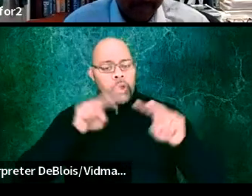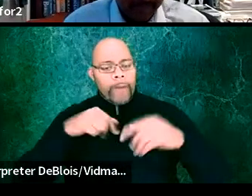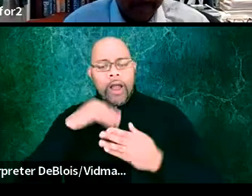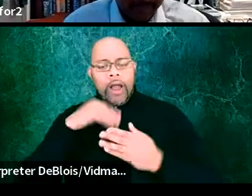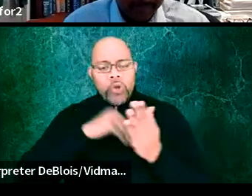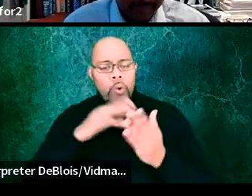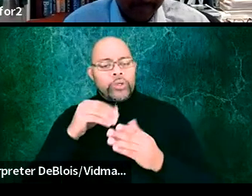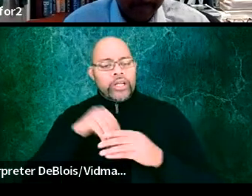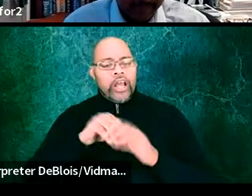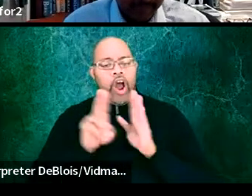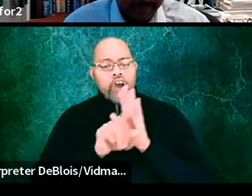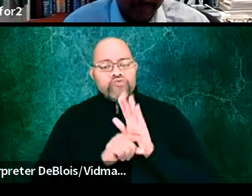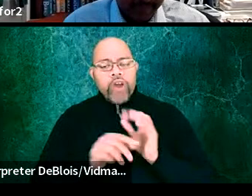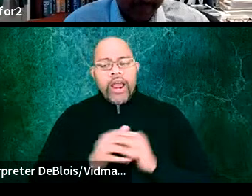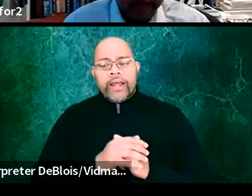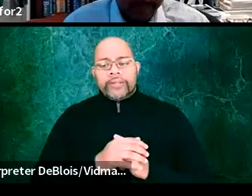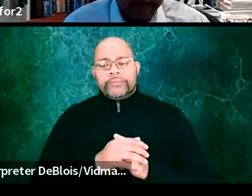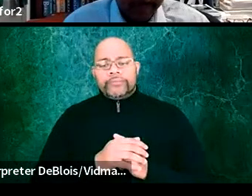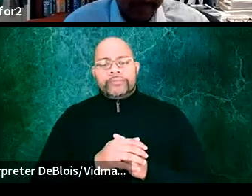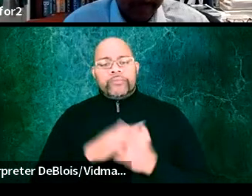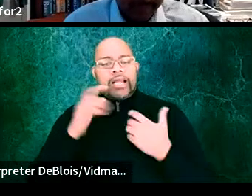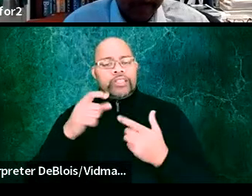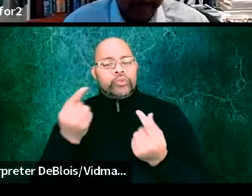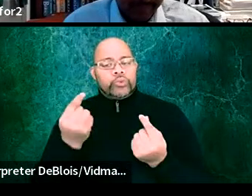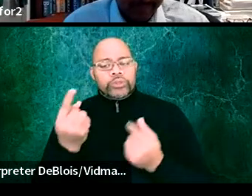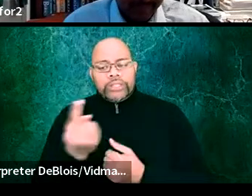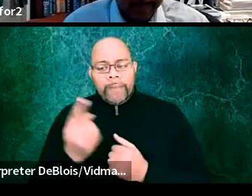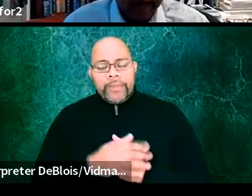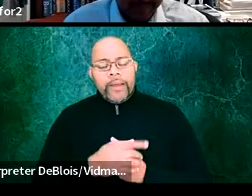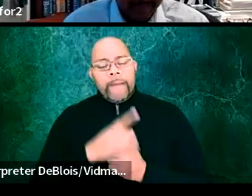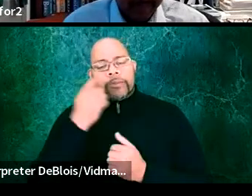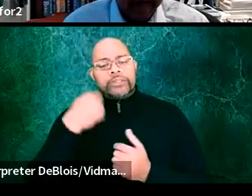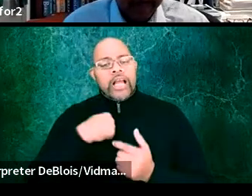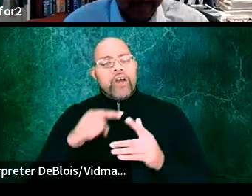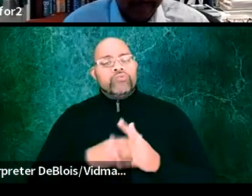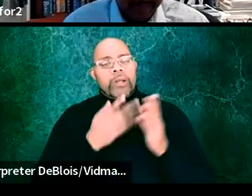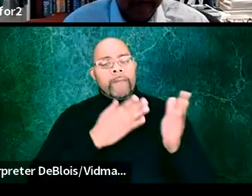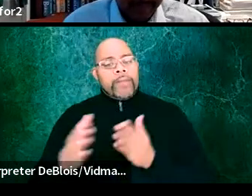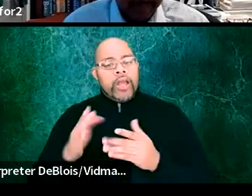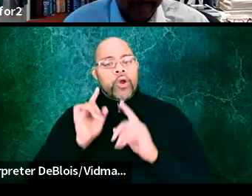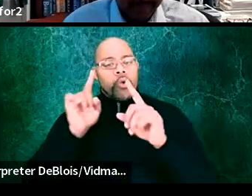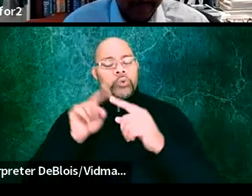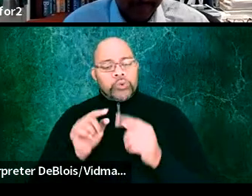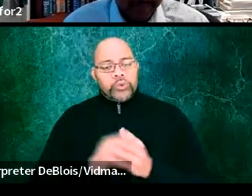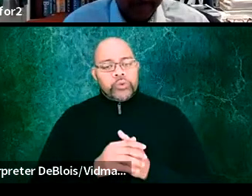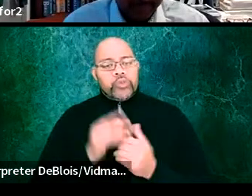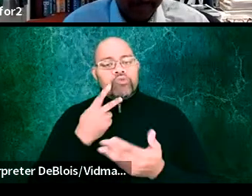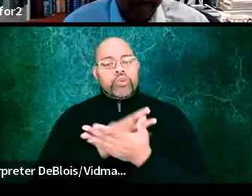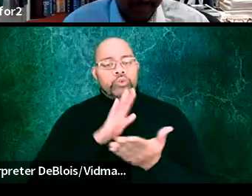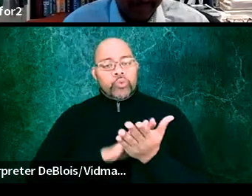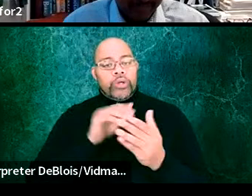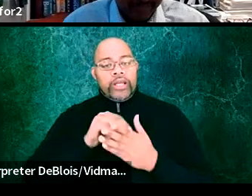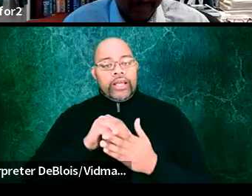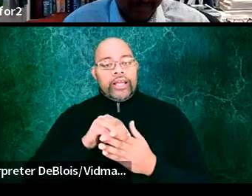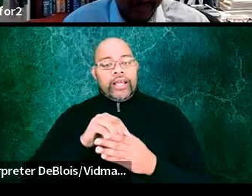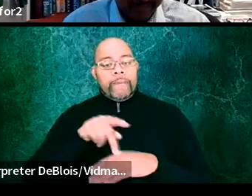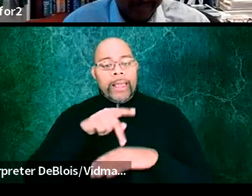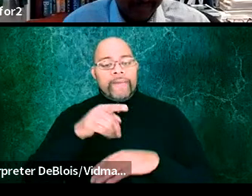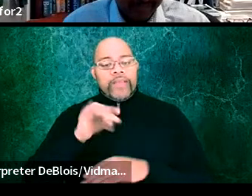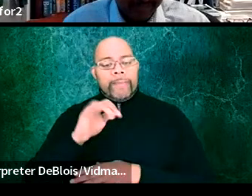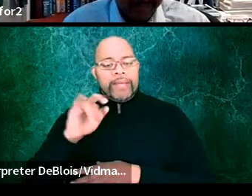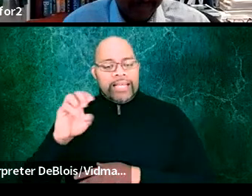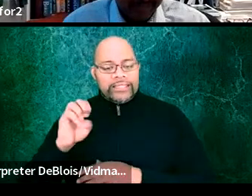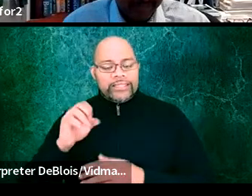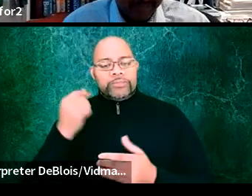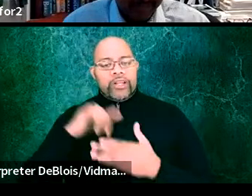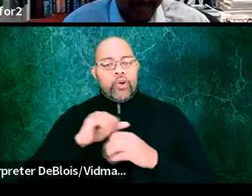in undergrad. Like, I need to do something, because I originally planned to go to graduate school in the Philippines. And so because of COVID,